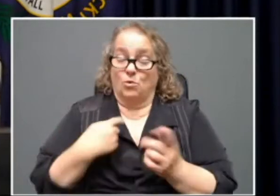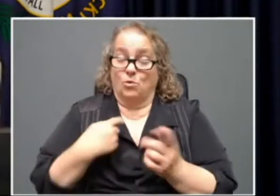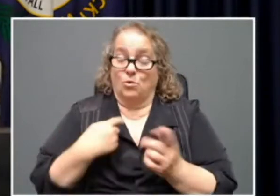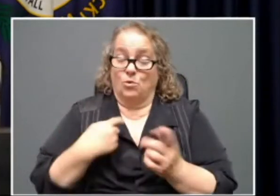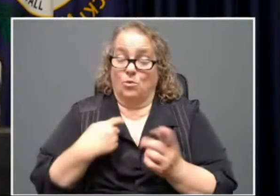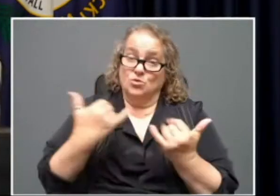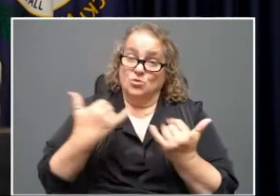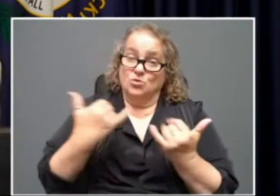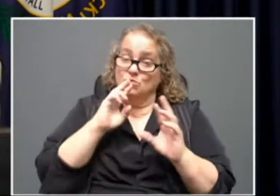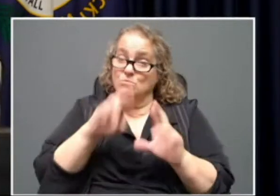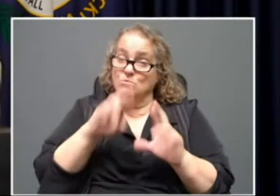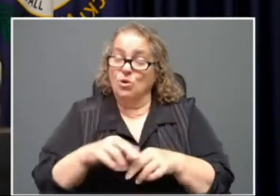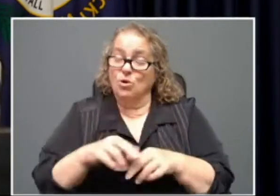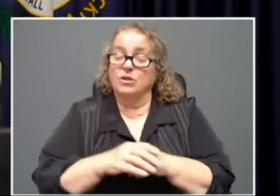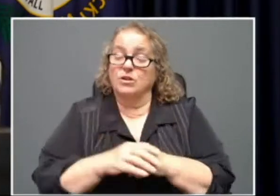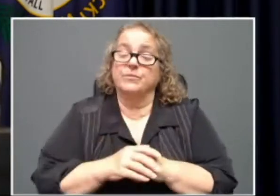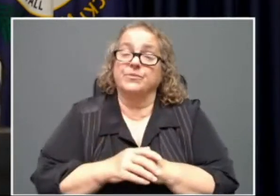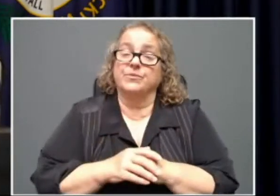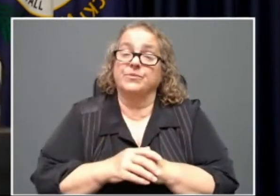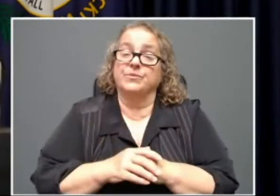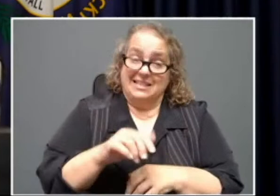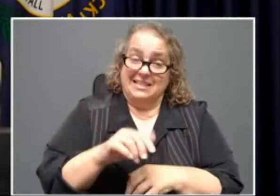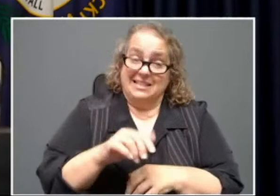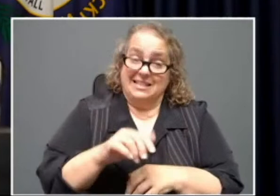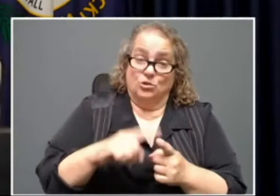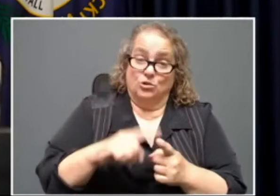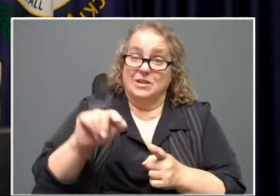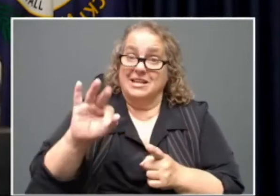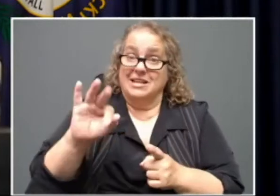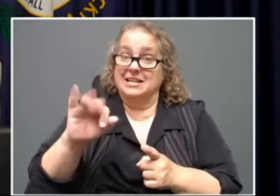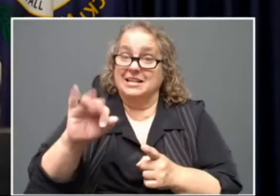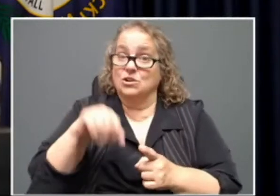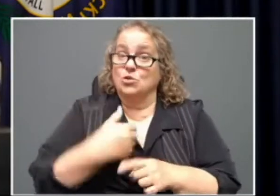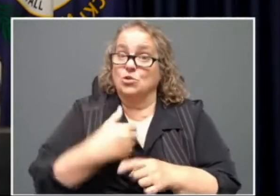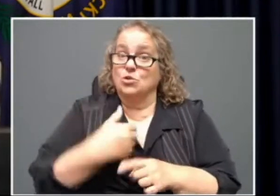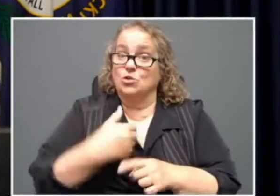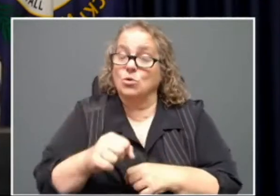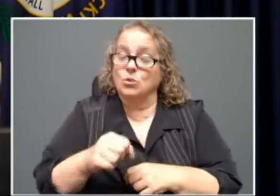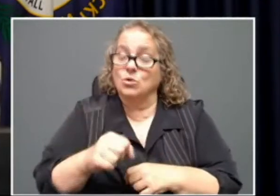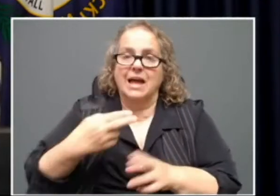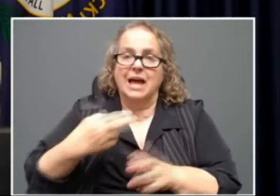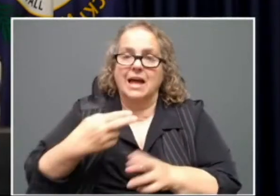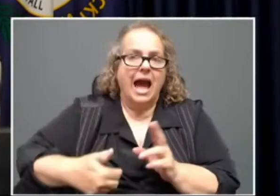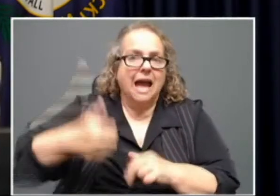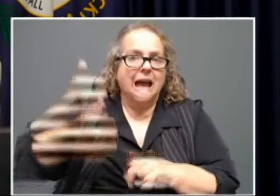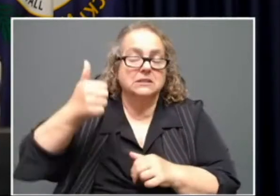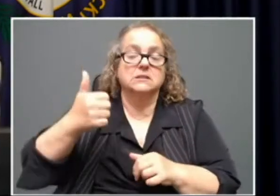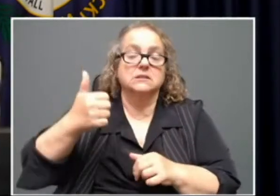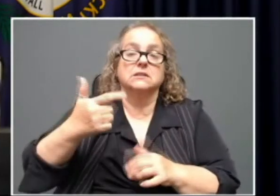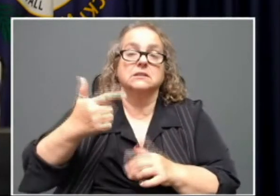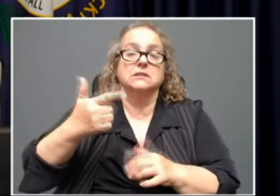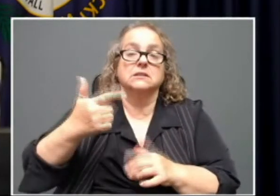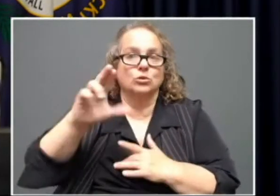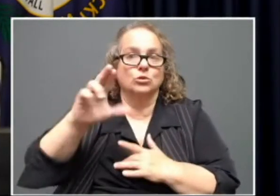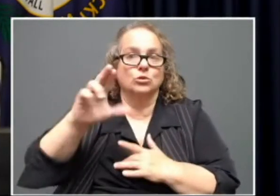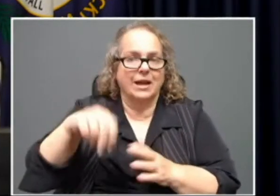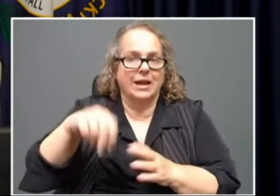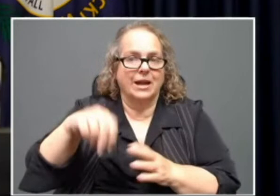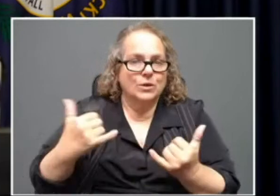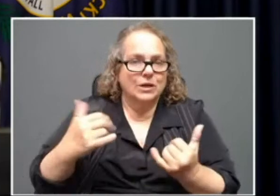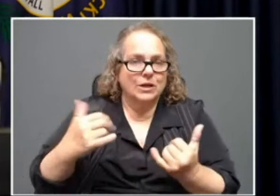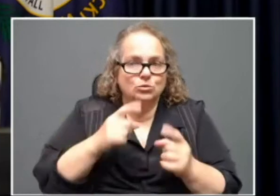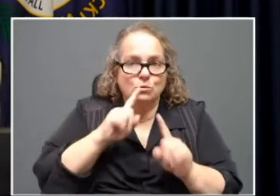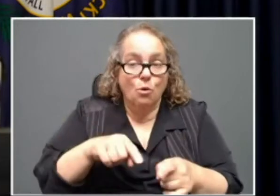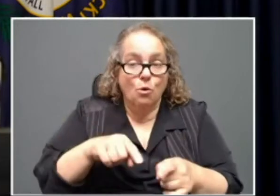the 10 to 19-year-olds have the highest incident rate in today's report. And then it's that next